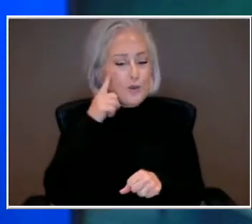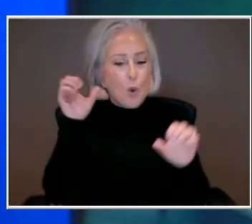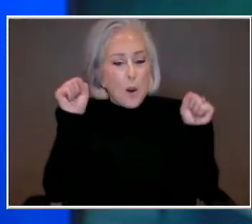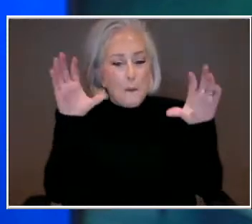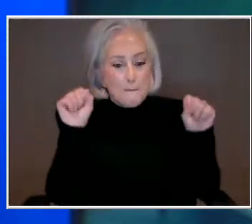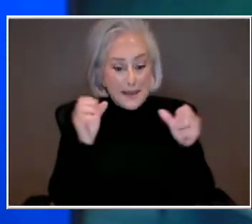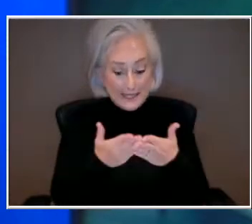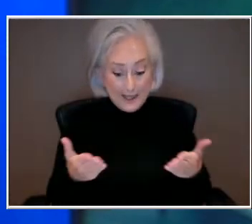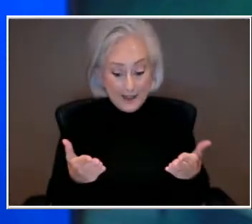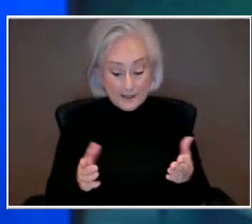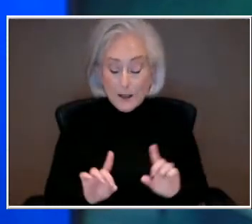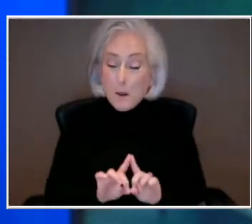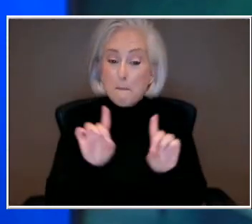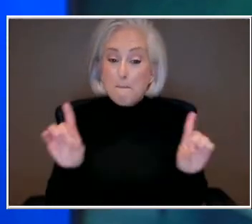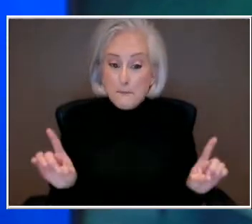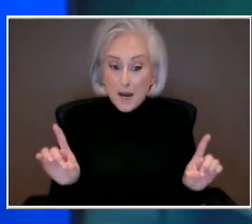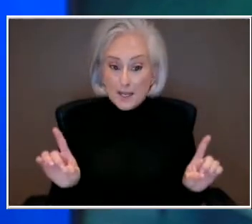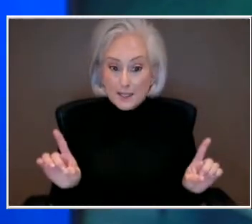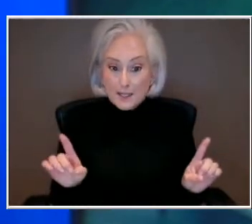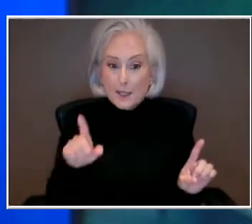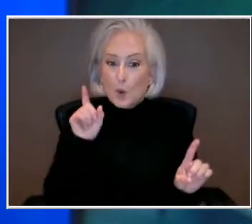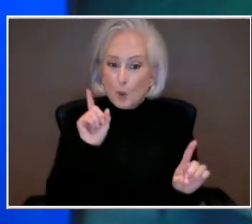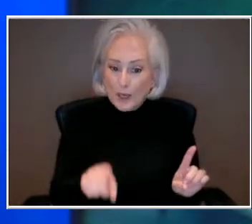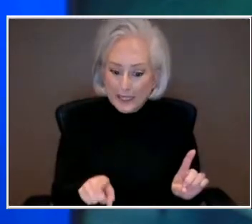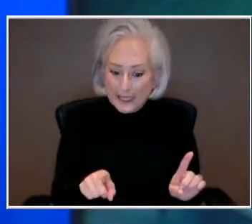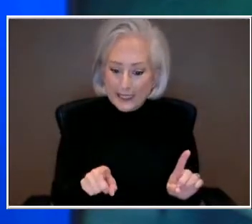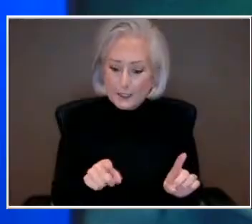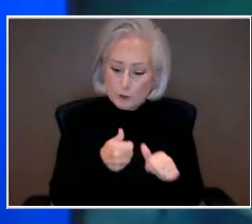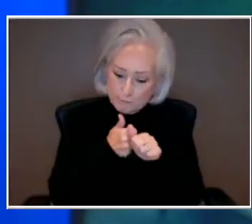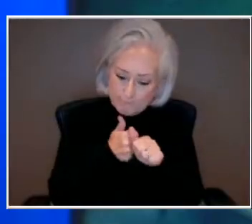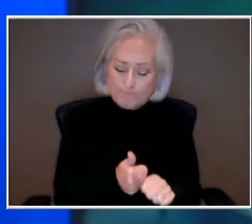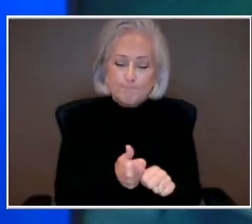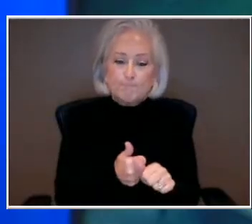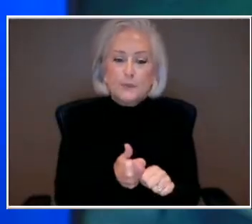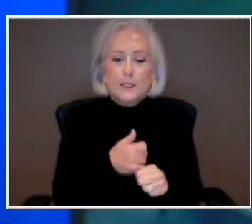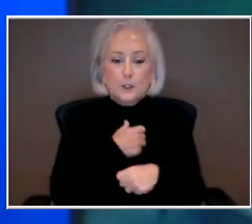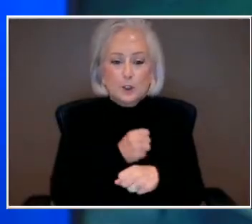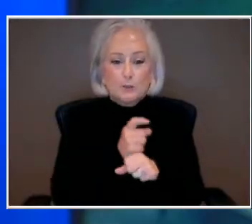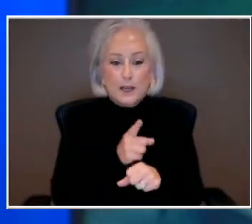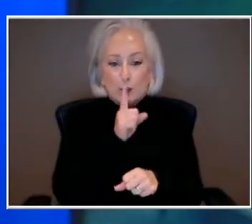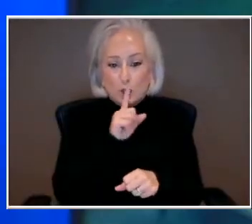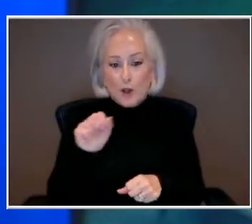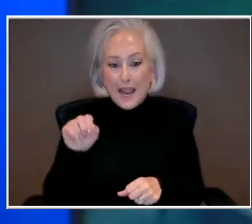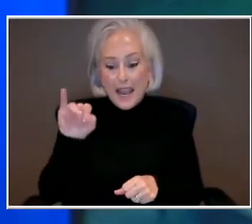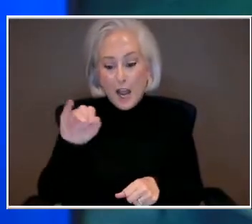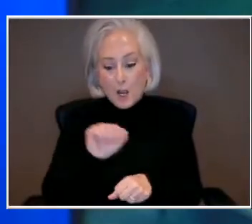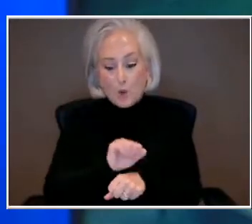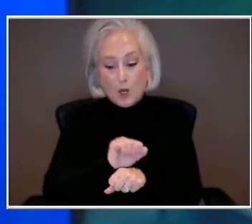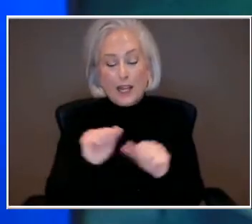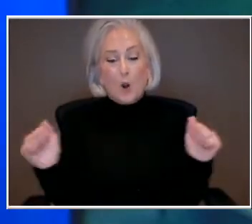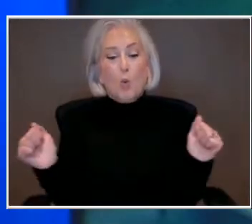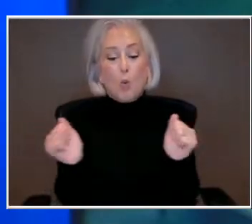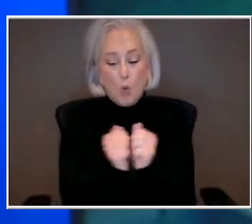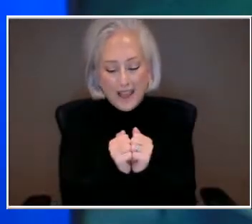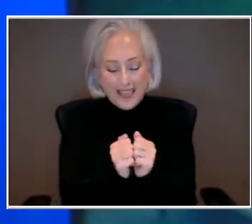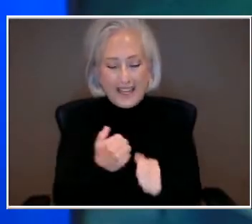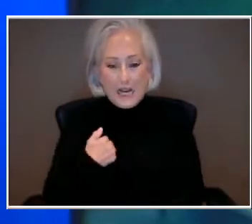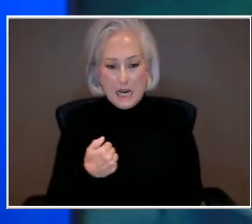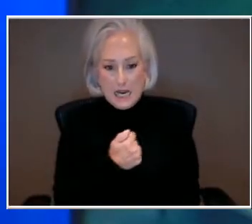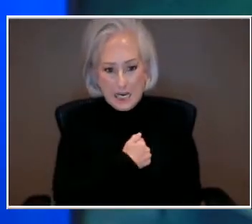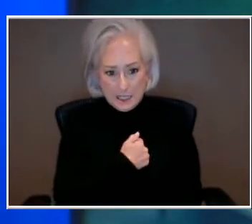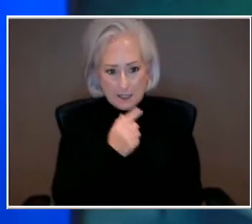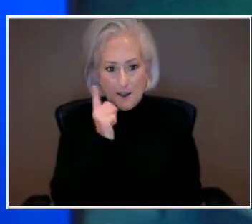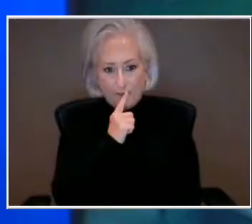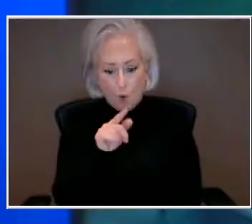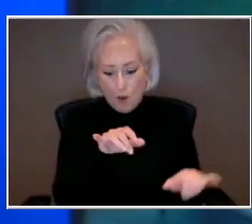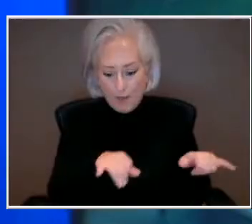However, we need to be vigilant and make sure that AI is working with us to reach a common goal. We want to use